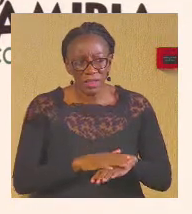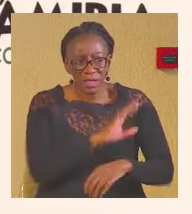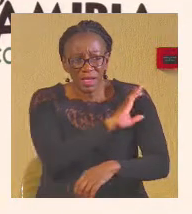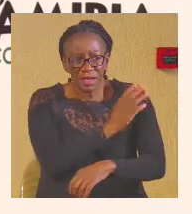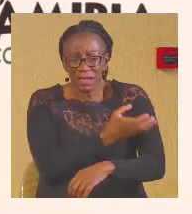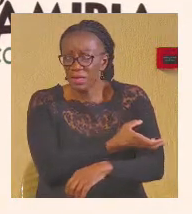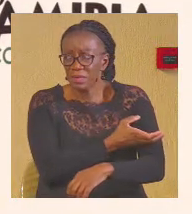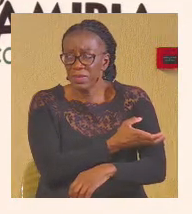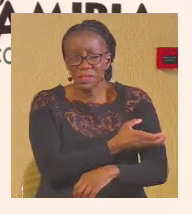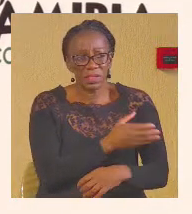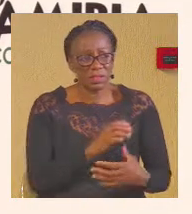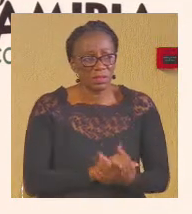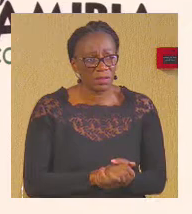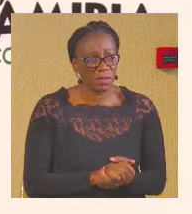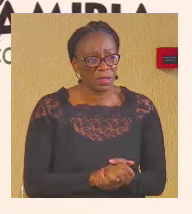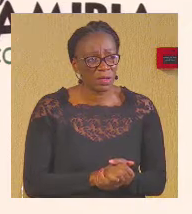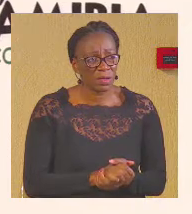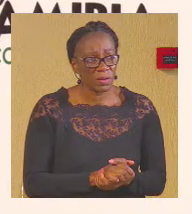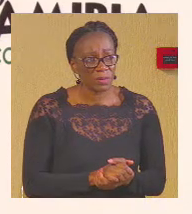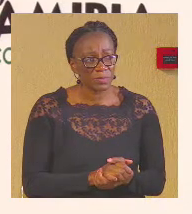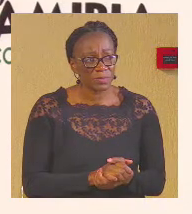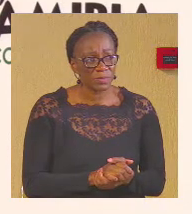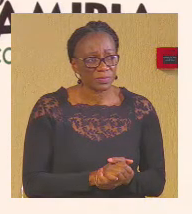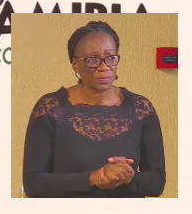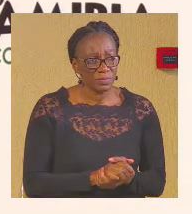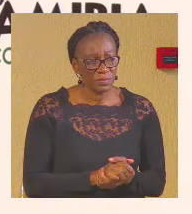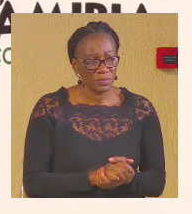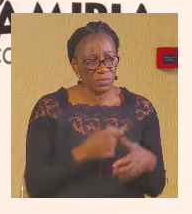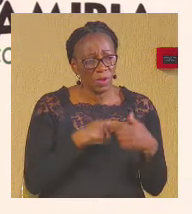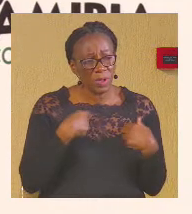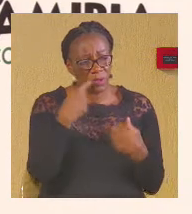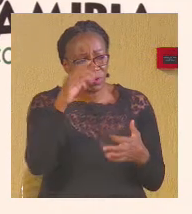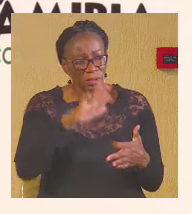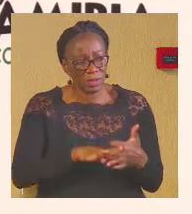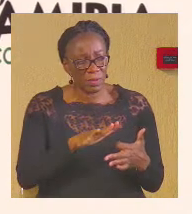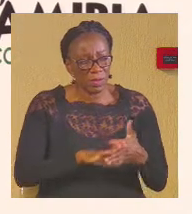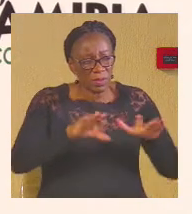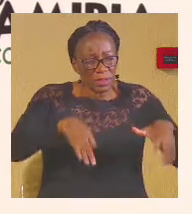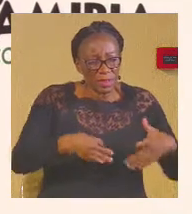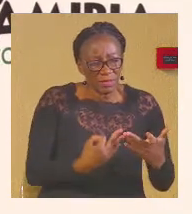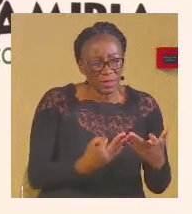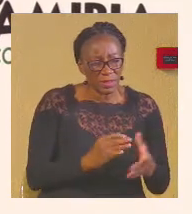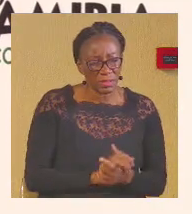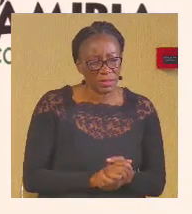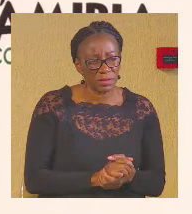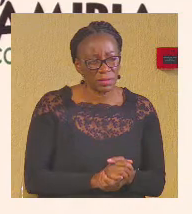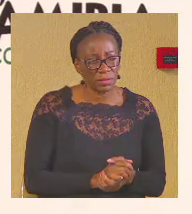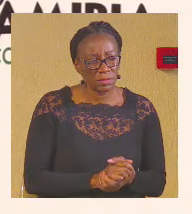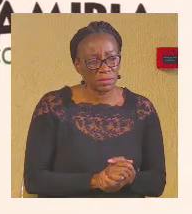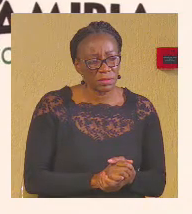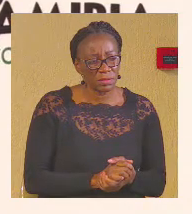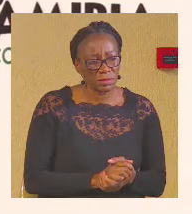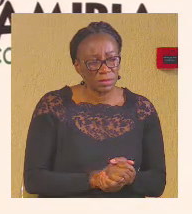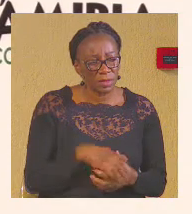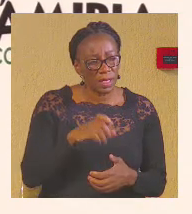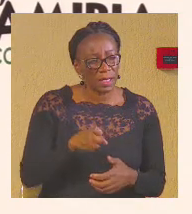capacity of a country, we mentioned the issue of infrastructure. But again, we also mentioned the